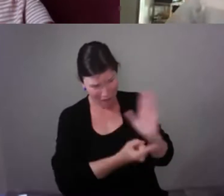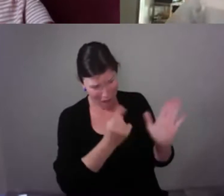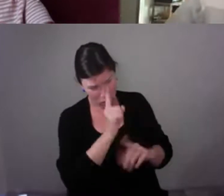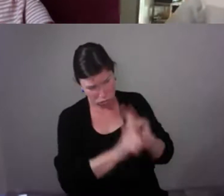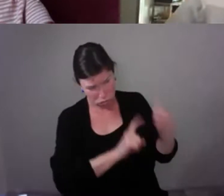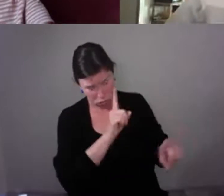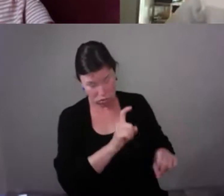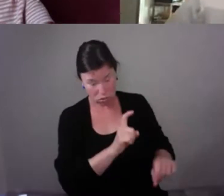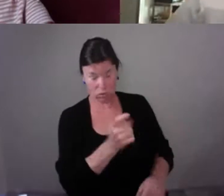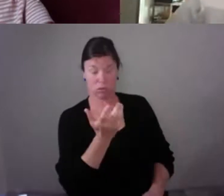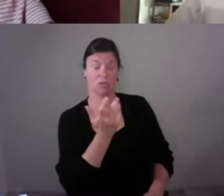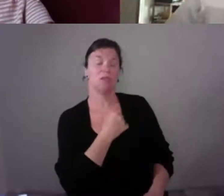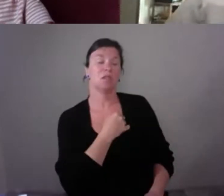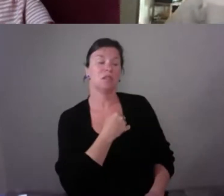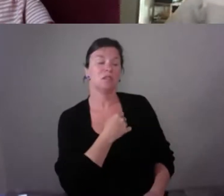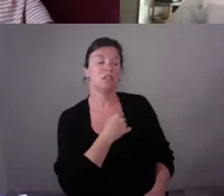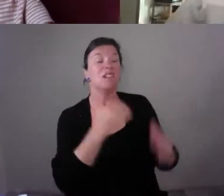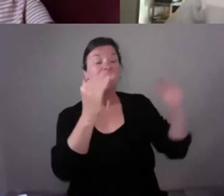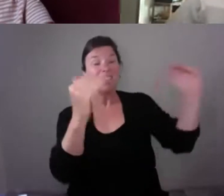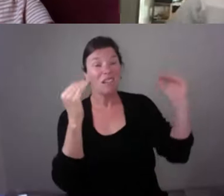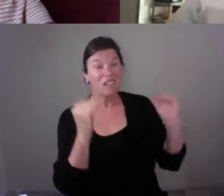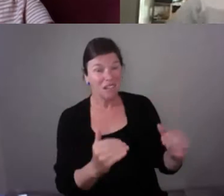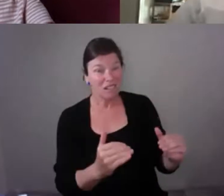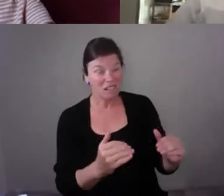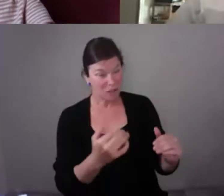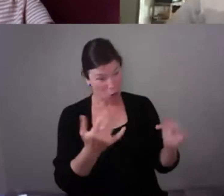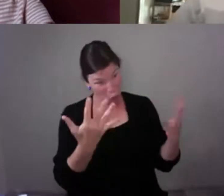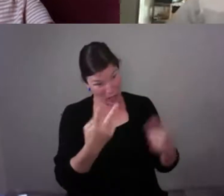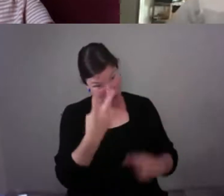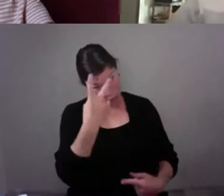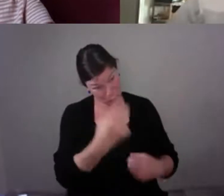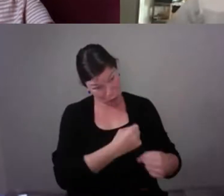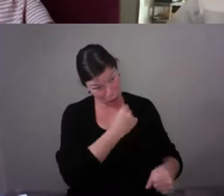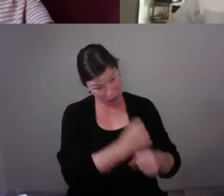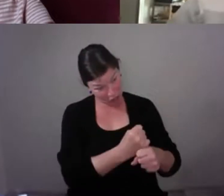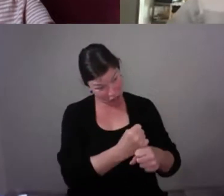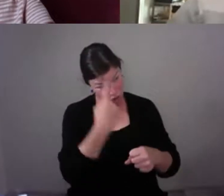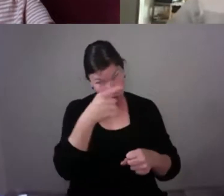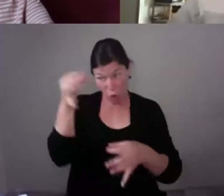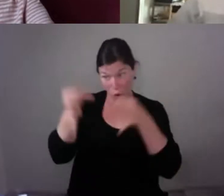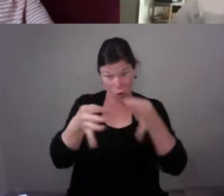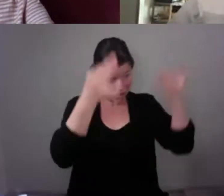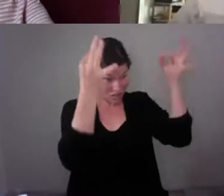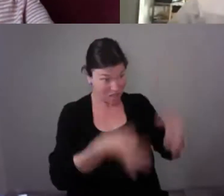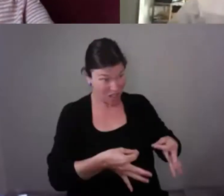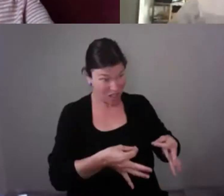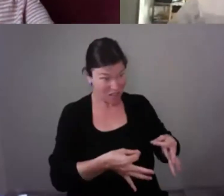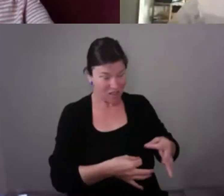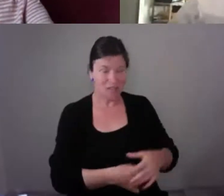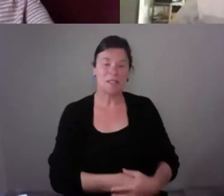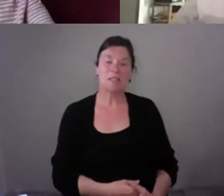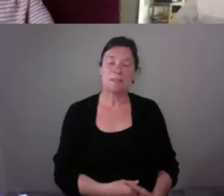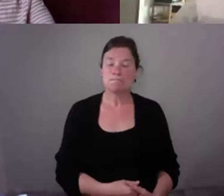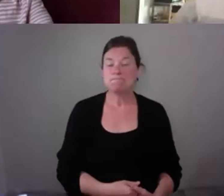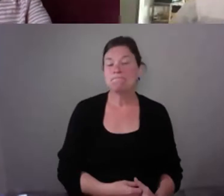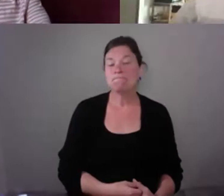So then you had to wait 2 years to find out if you won. It